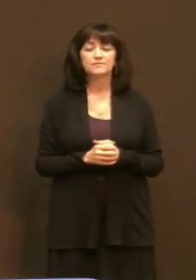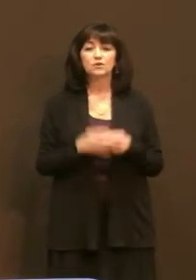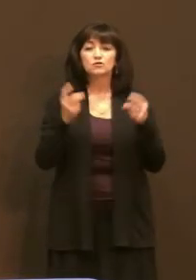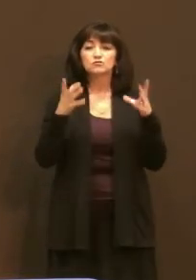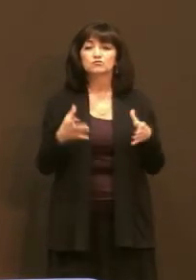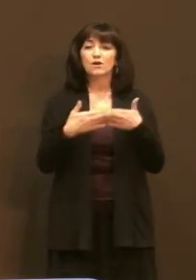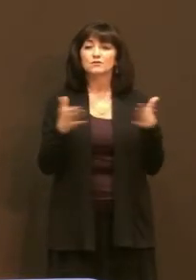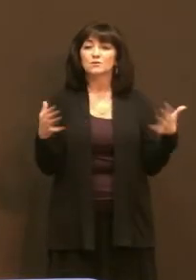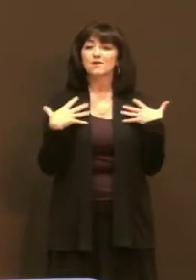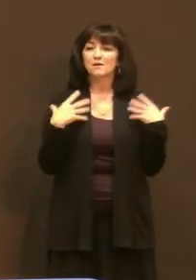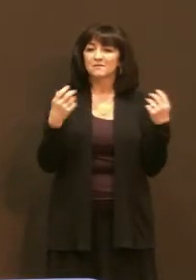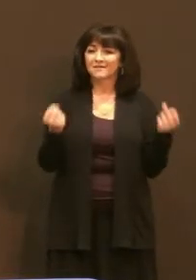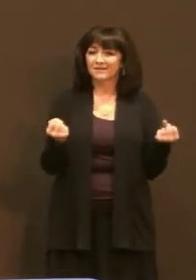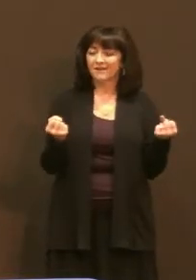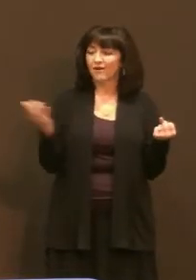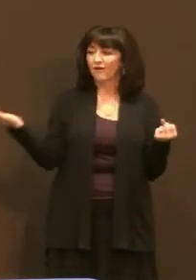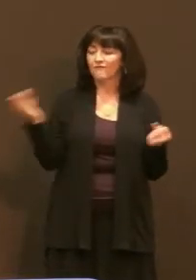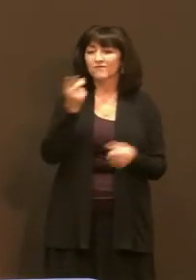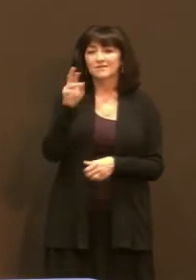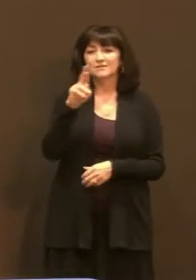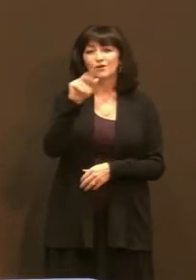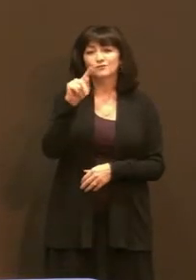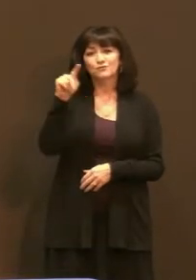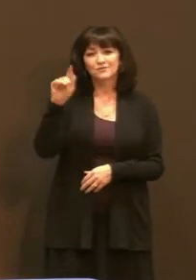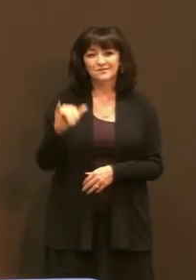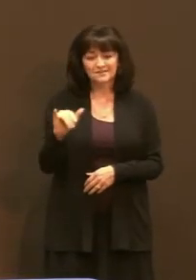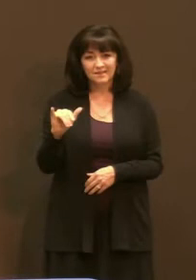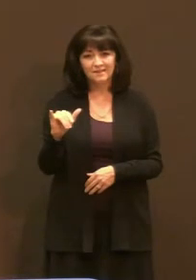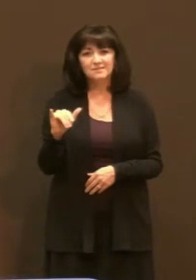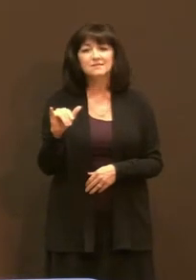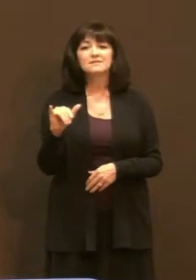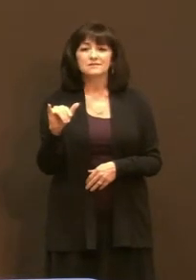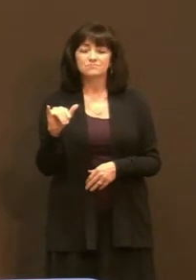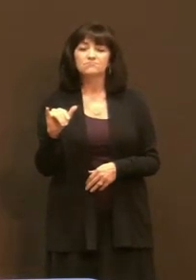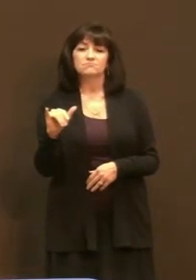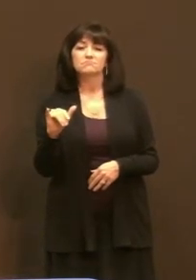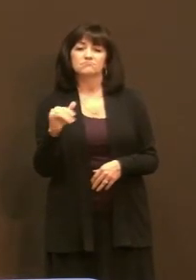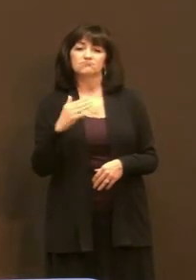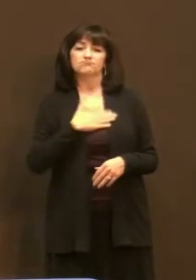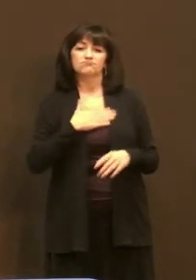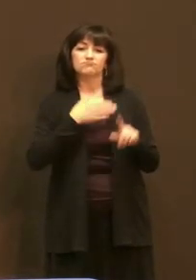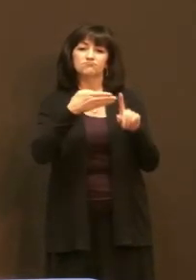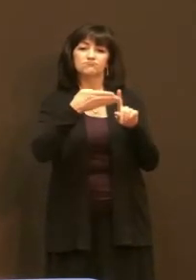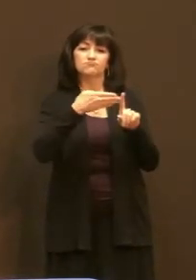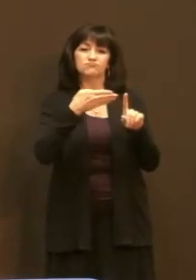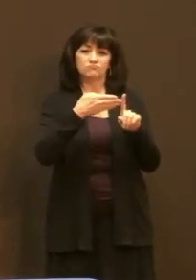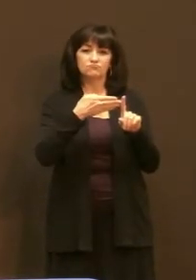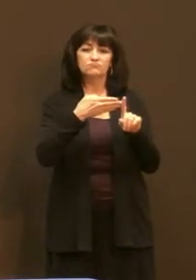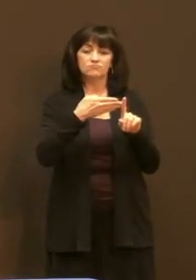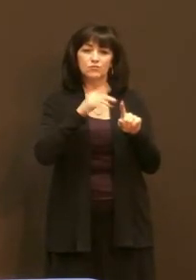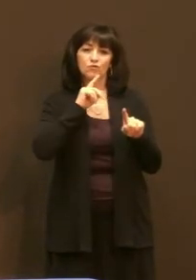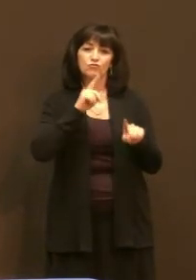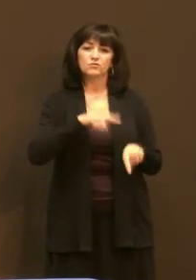of Public Health, Dr. Karyl Rattay, and also our point person on the response to